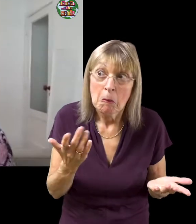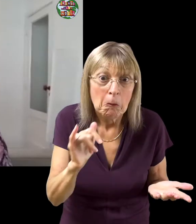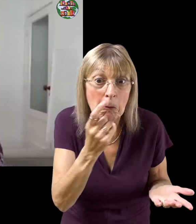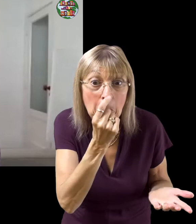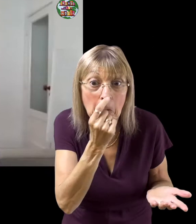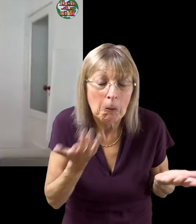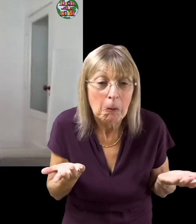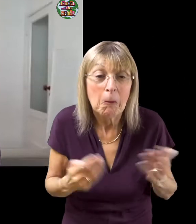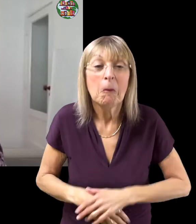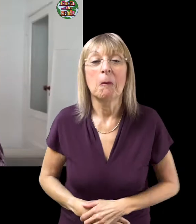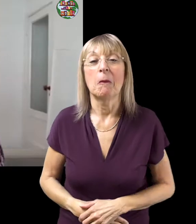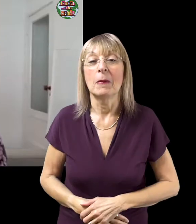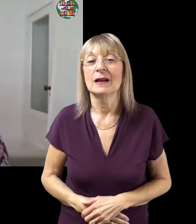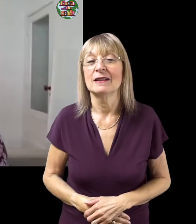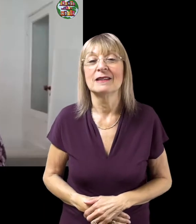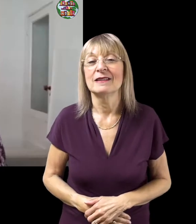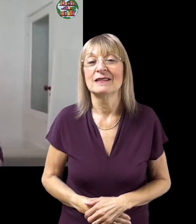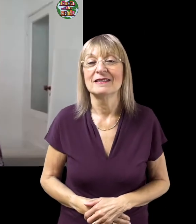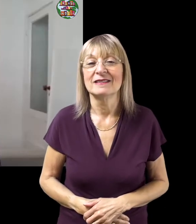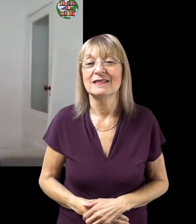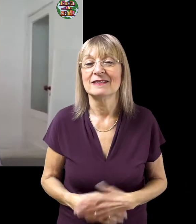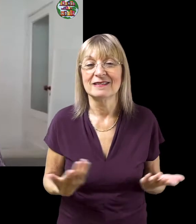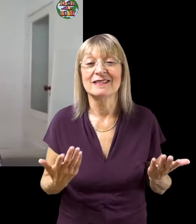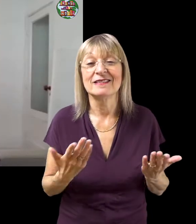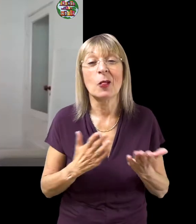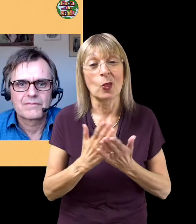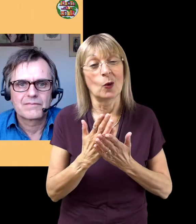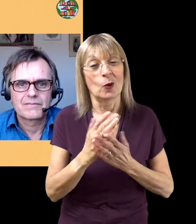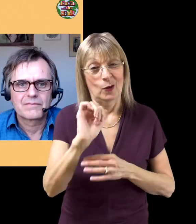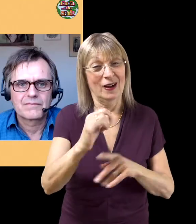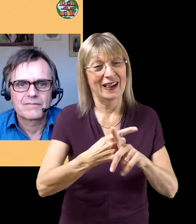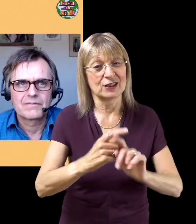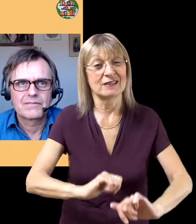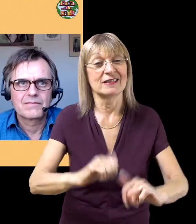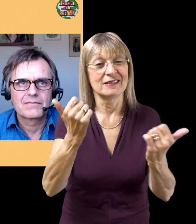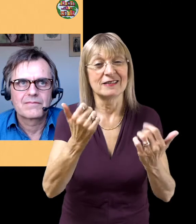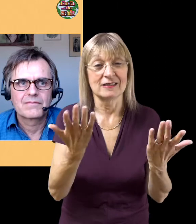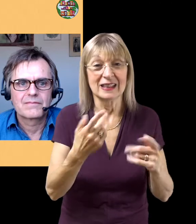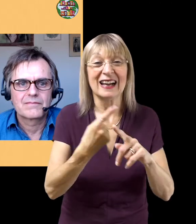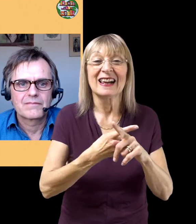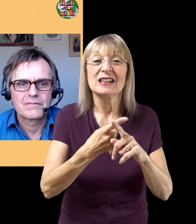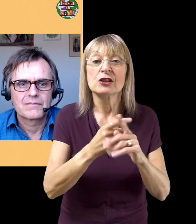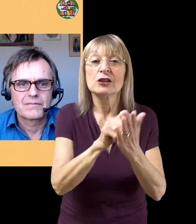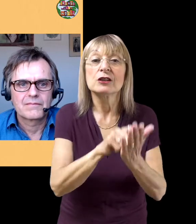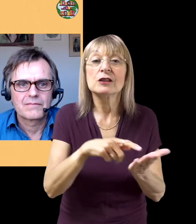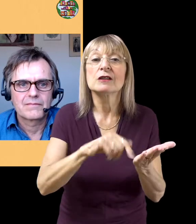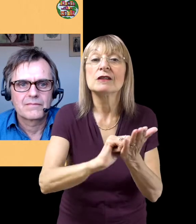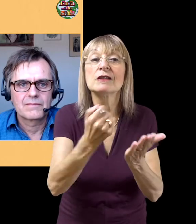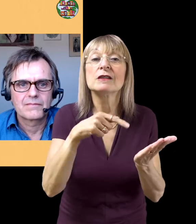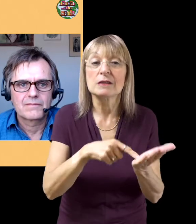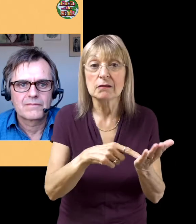in Japanese or Russian, but then it would be a possibility. Well, because your English is very good. If the English edition of Talking to Alaska